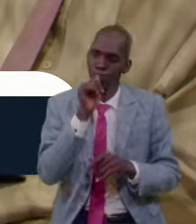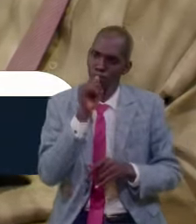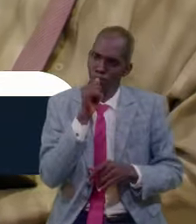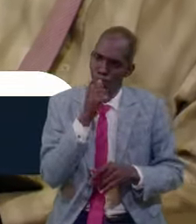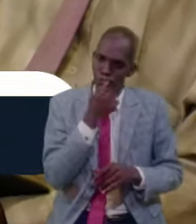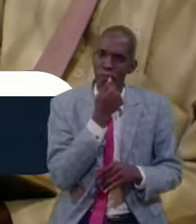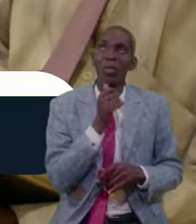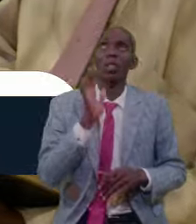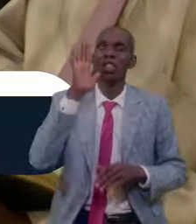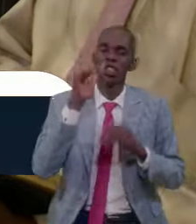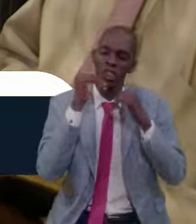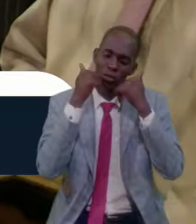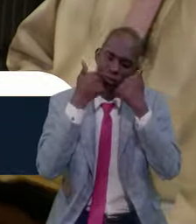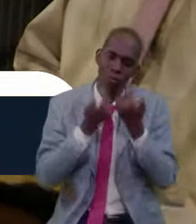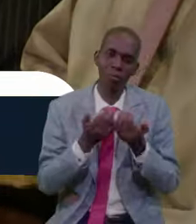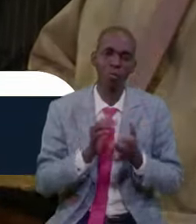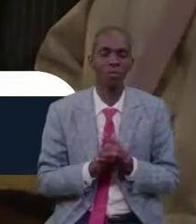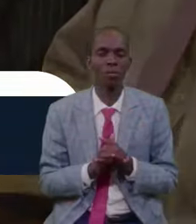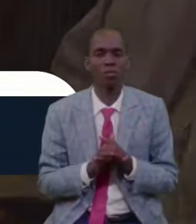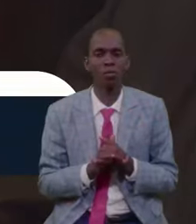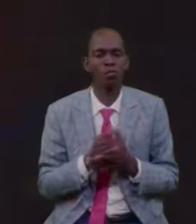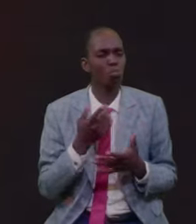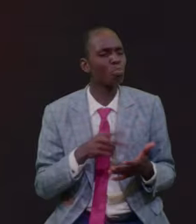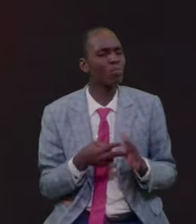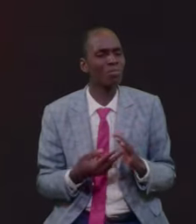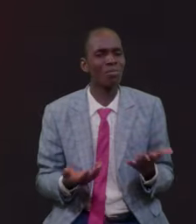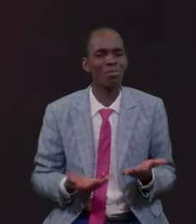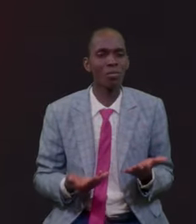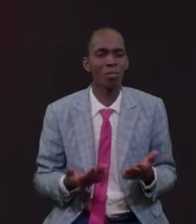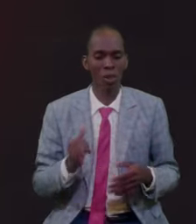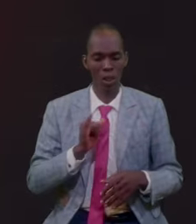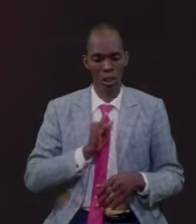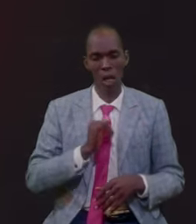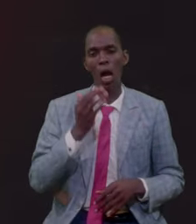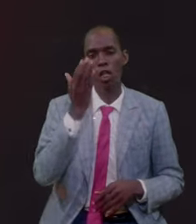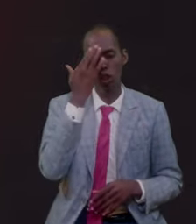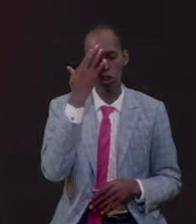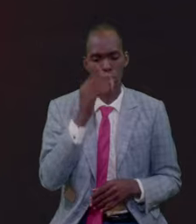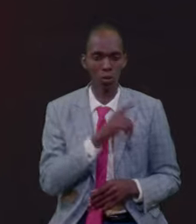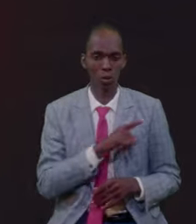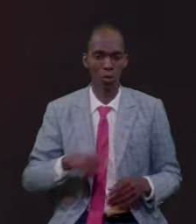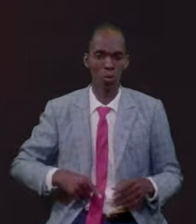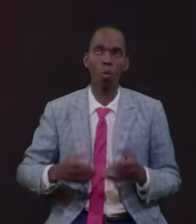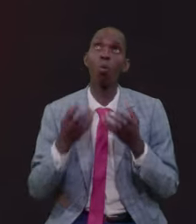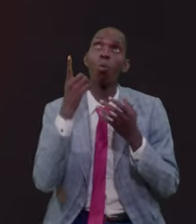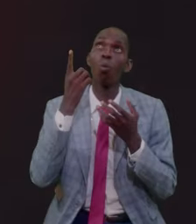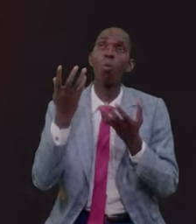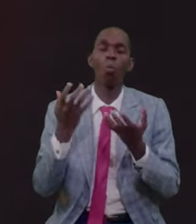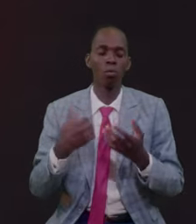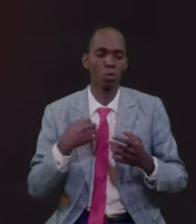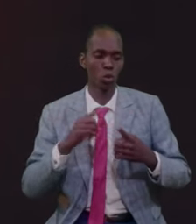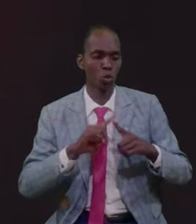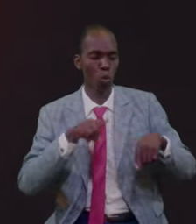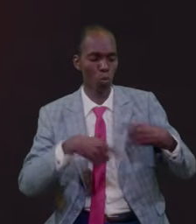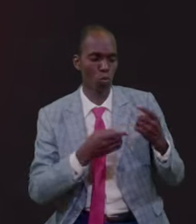reproach. What does that mean? I know that the Lord wants me to go through this path in